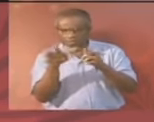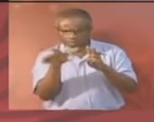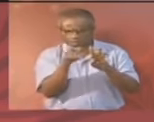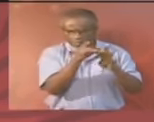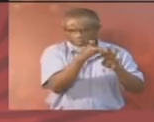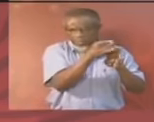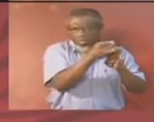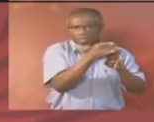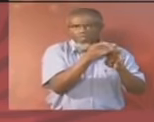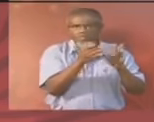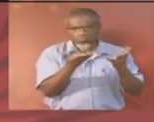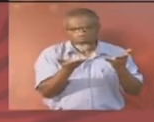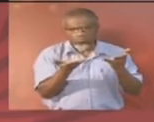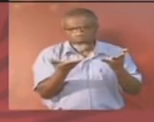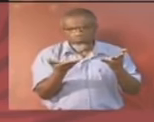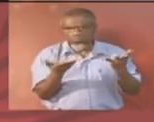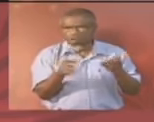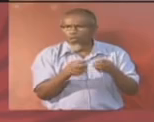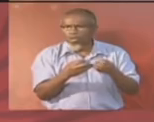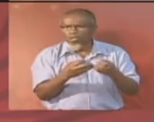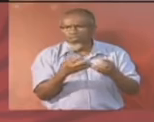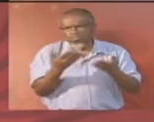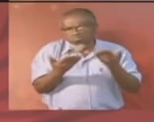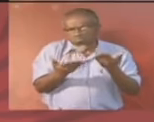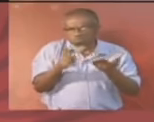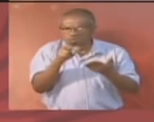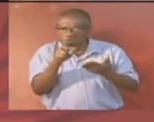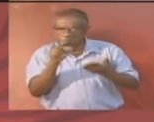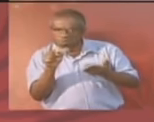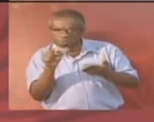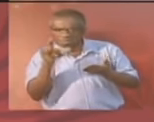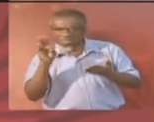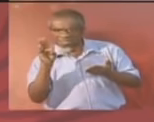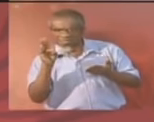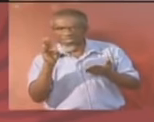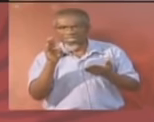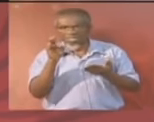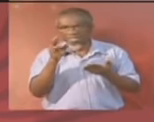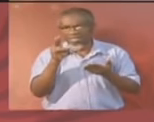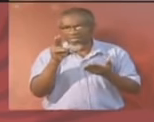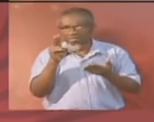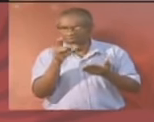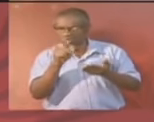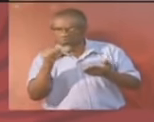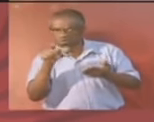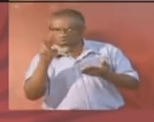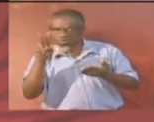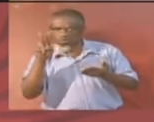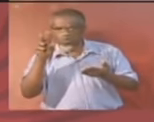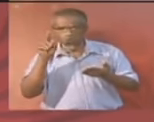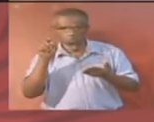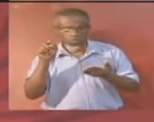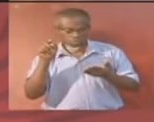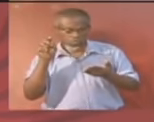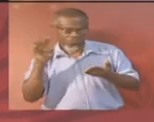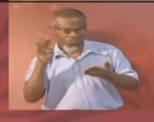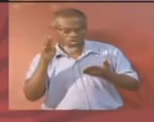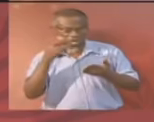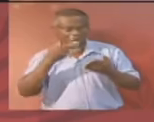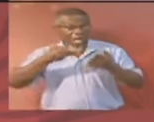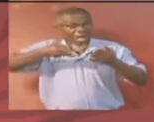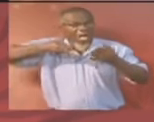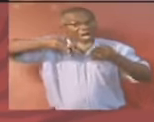was between 1.7 and 2.4 times higher than the non-P1 viruses. Now what that